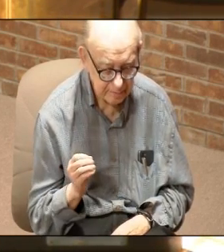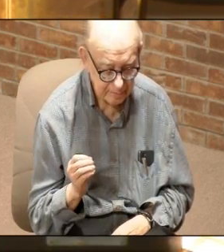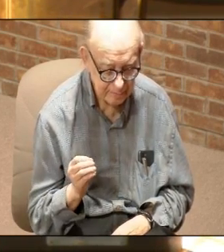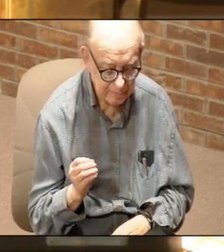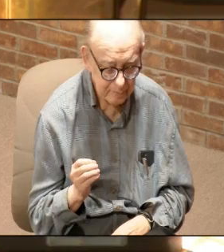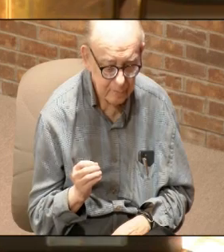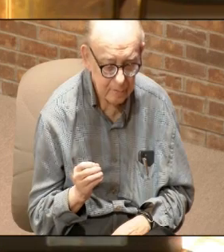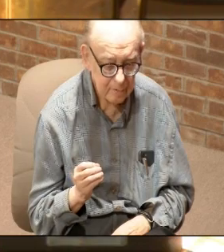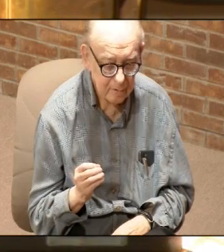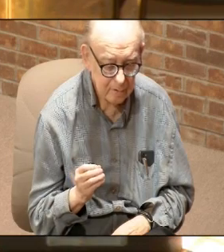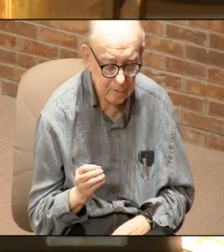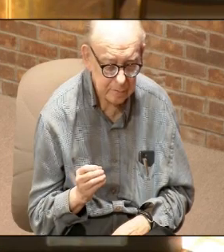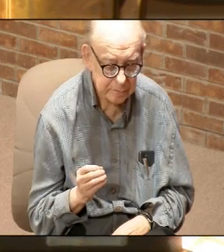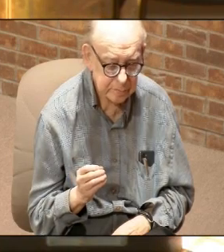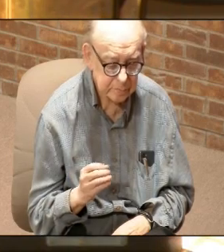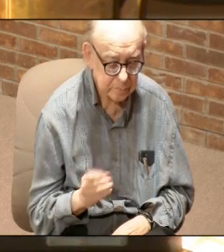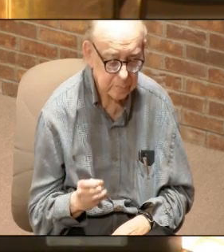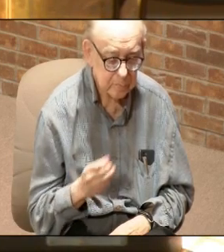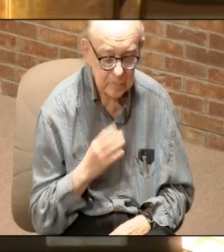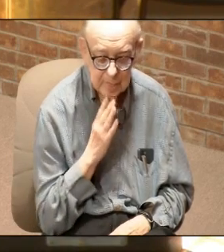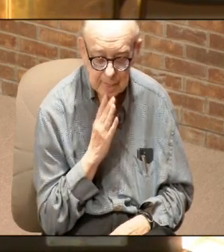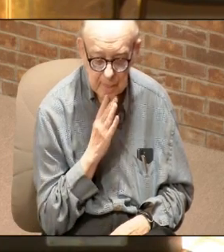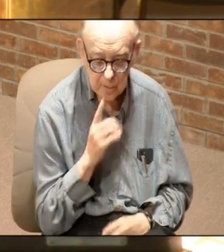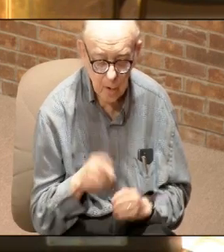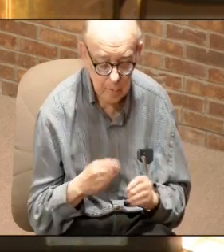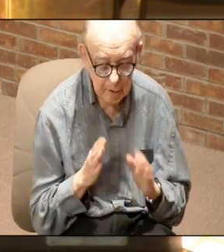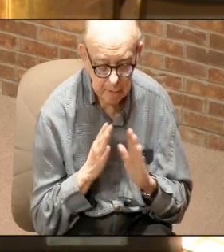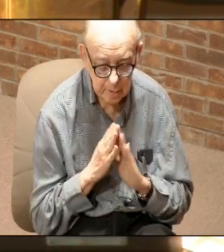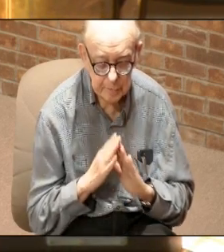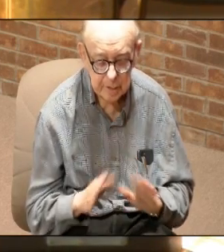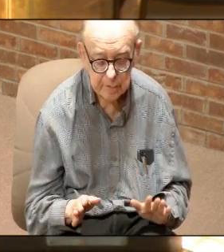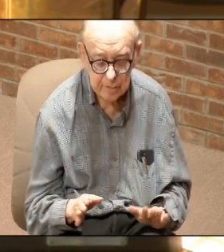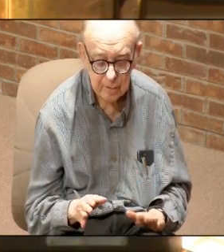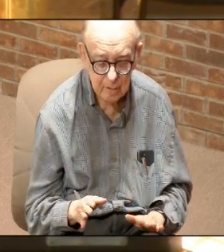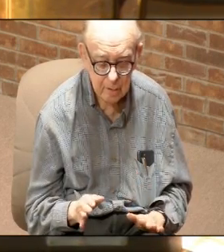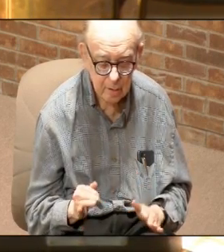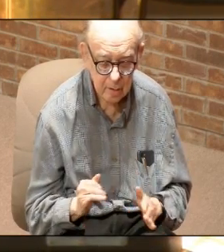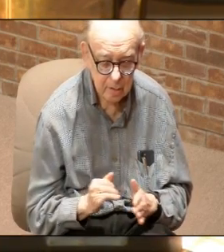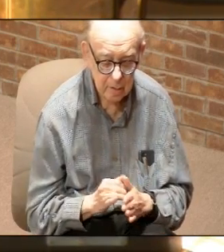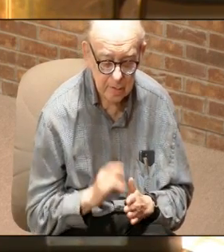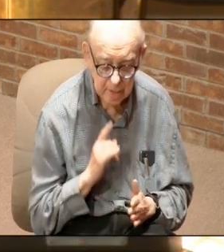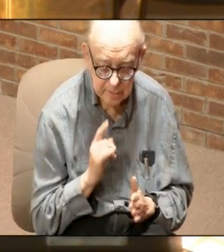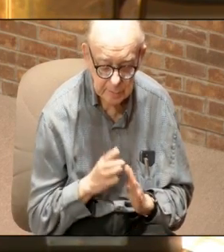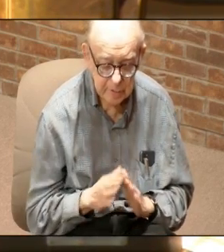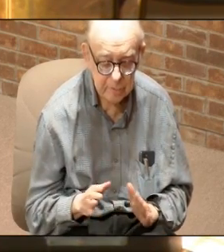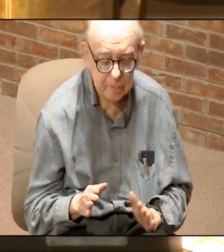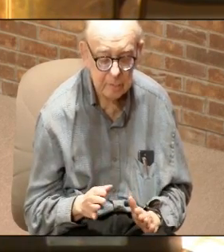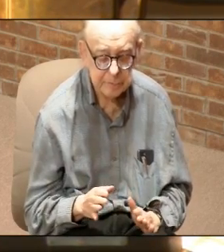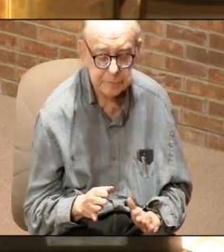Nothing. And you want to talk about a peace? That's a peace.